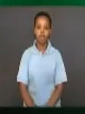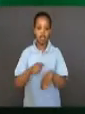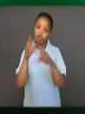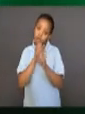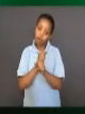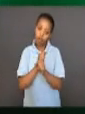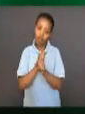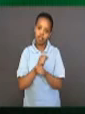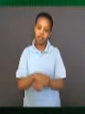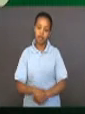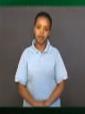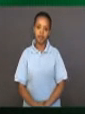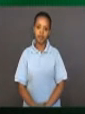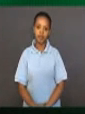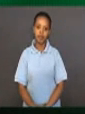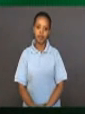Time's up.